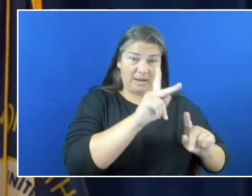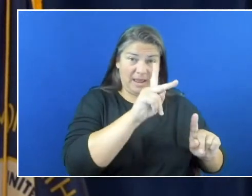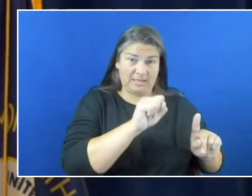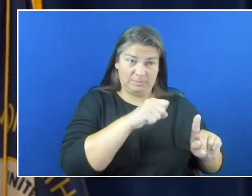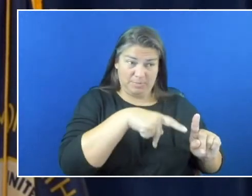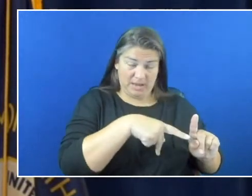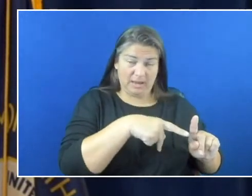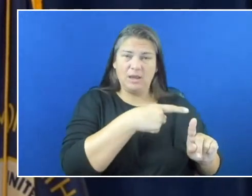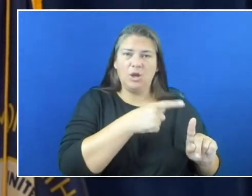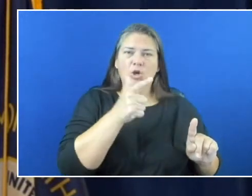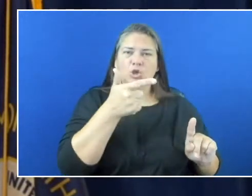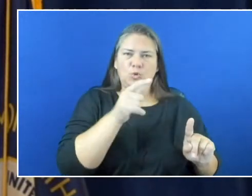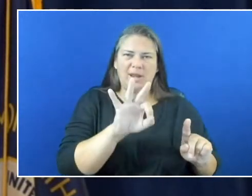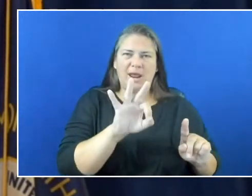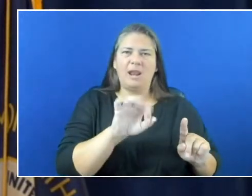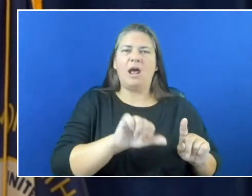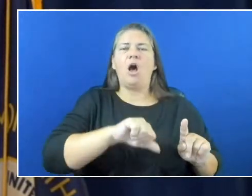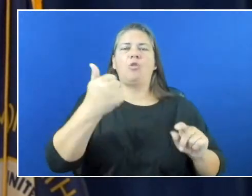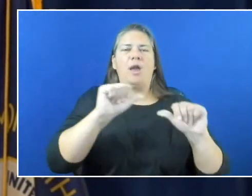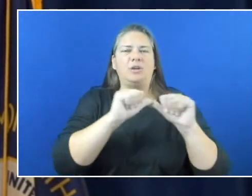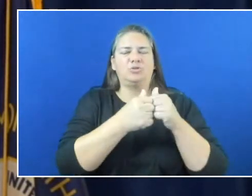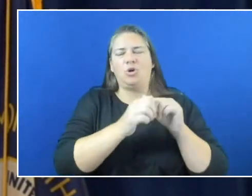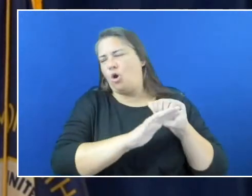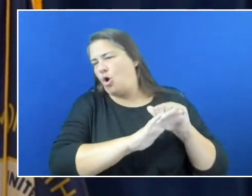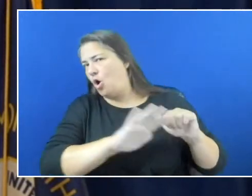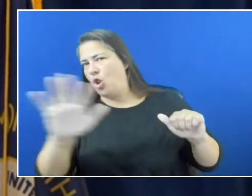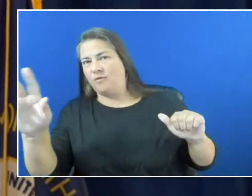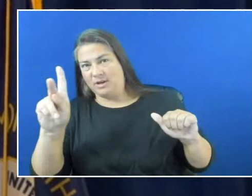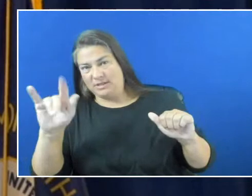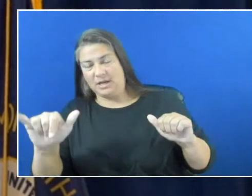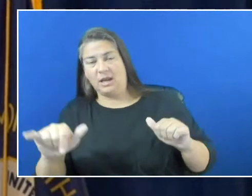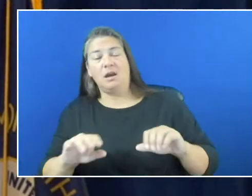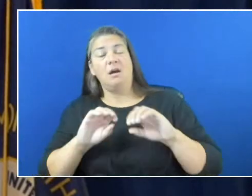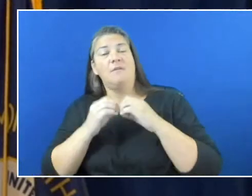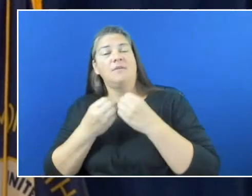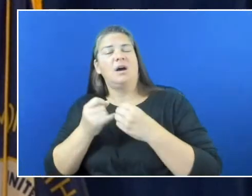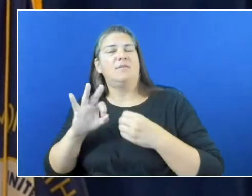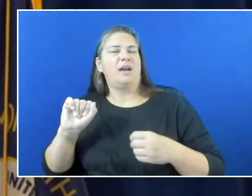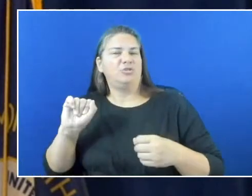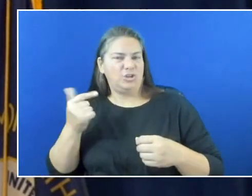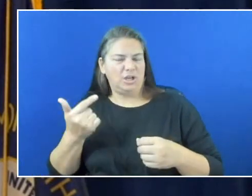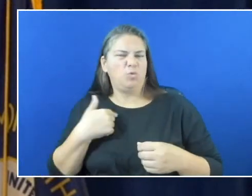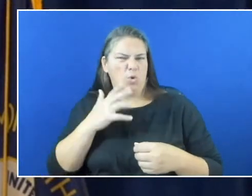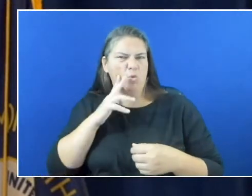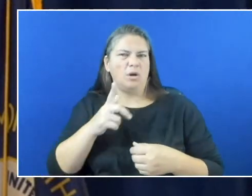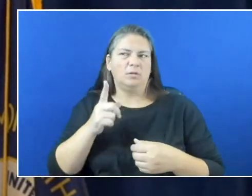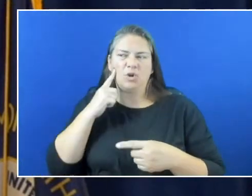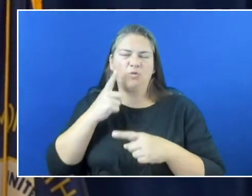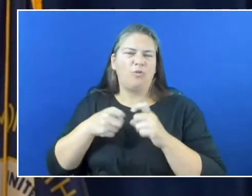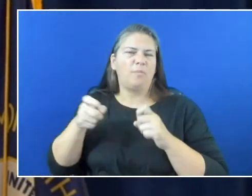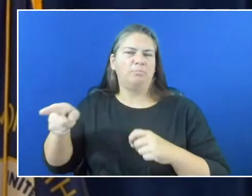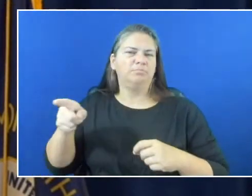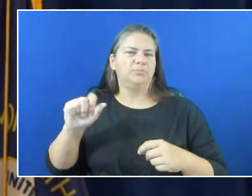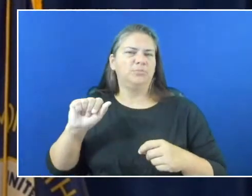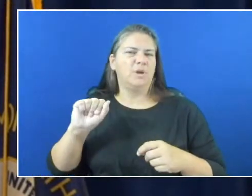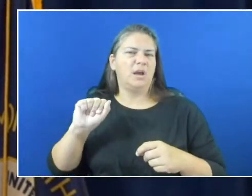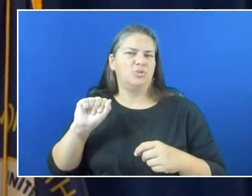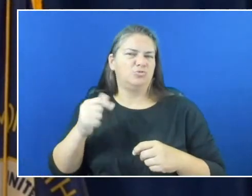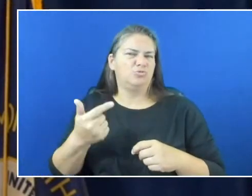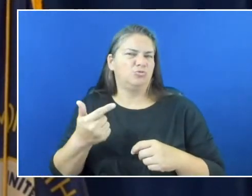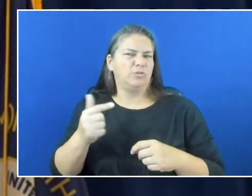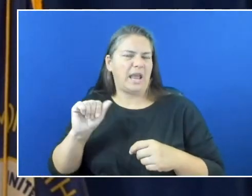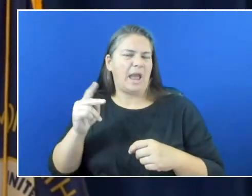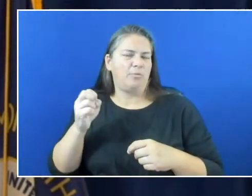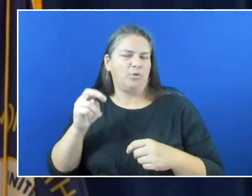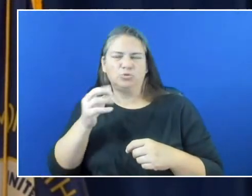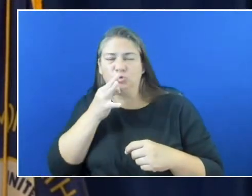additional agencies across Kentucky, including the Office of Attorney General, and we'll hear from General Cameron here in a minute. Thank you, all of you, for